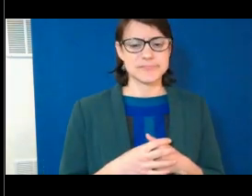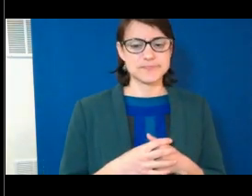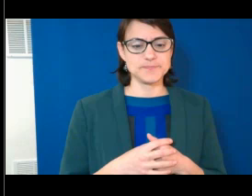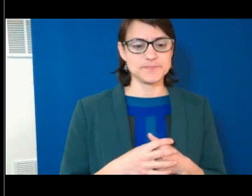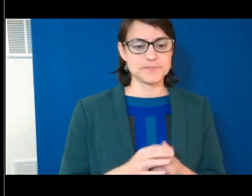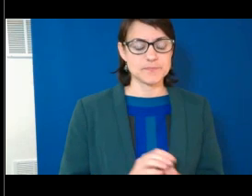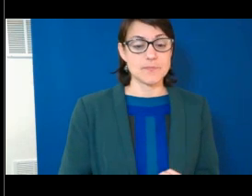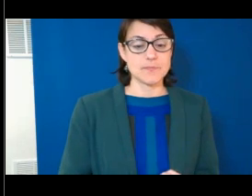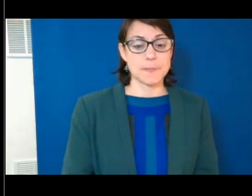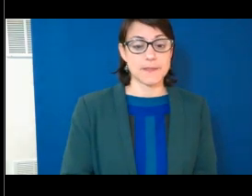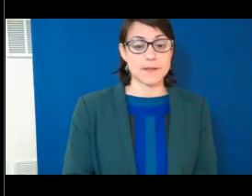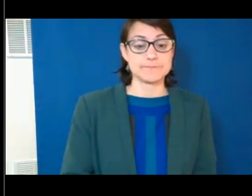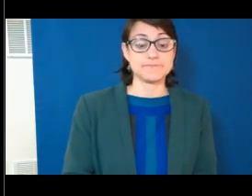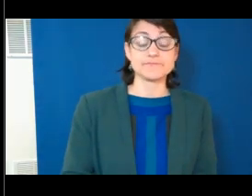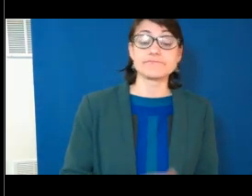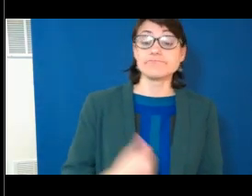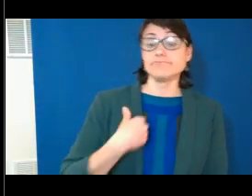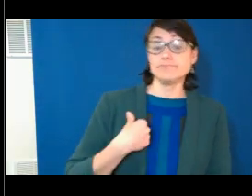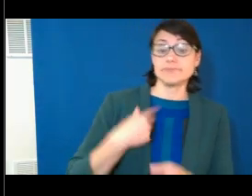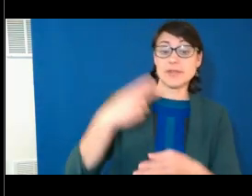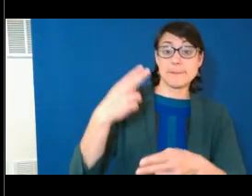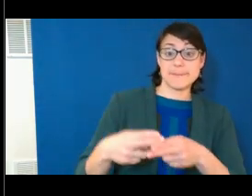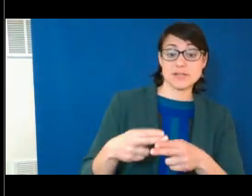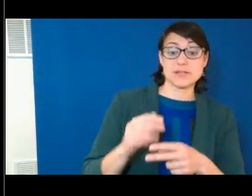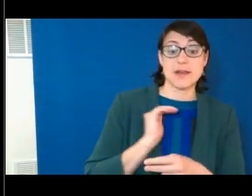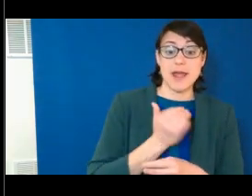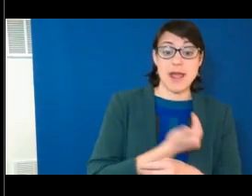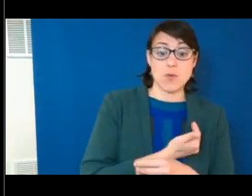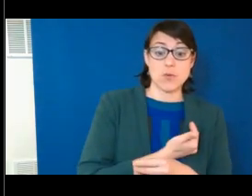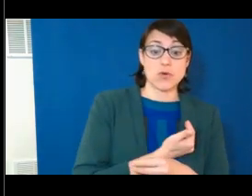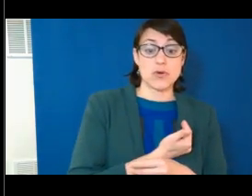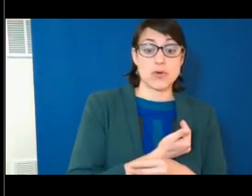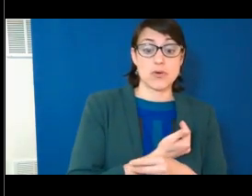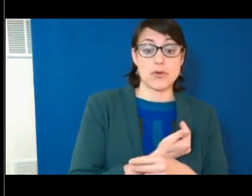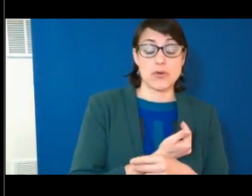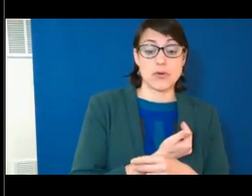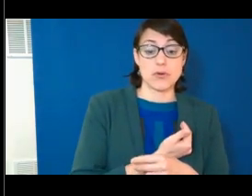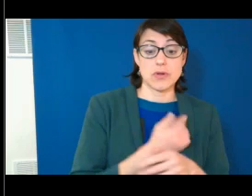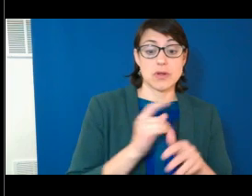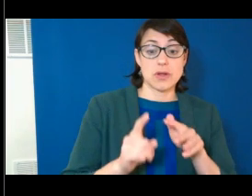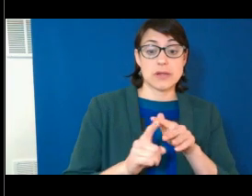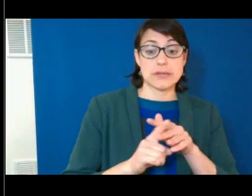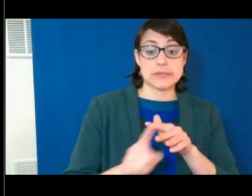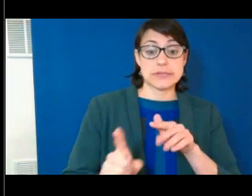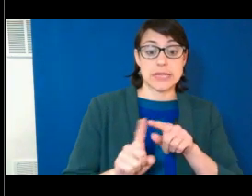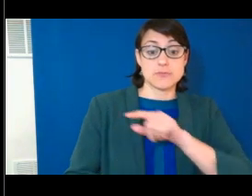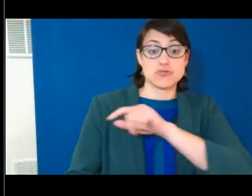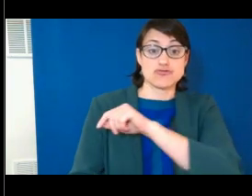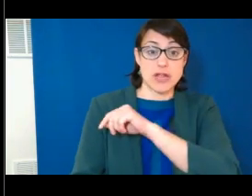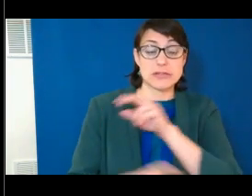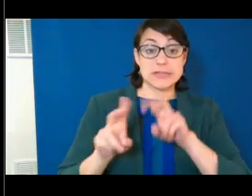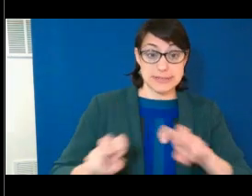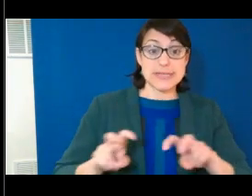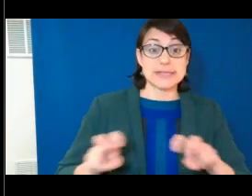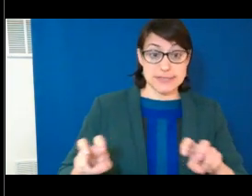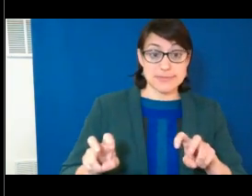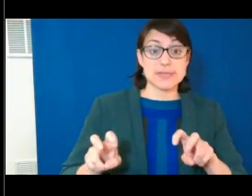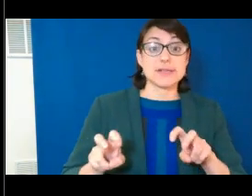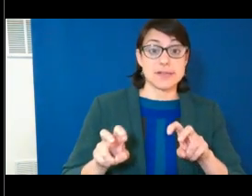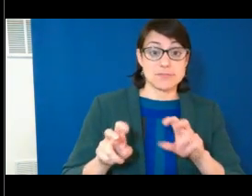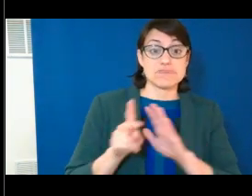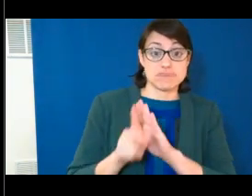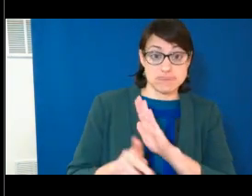So, I mentioned our escape trash assessment protocol, that we started out with an actual paper field sheet and